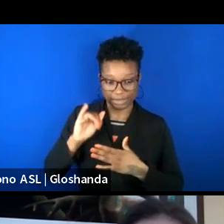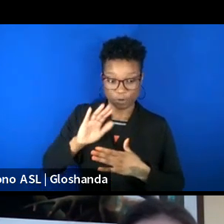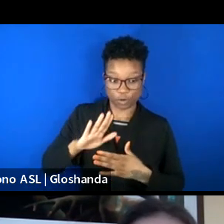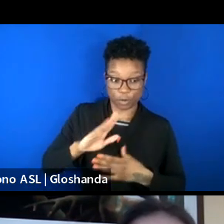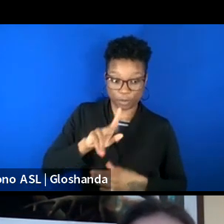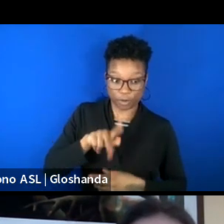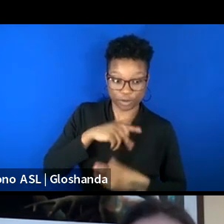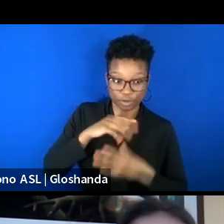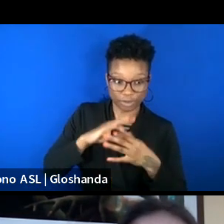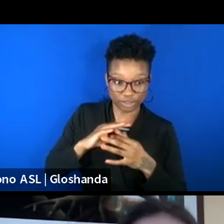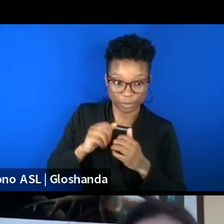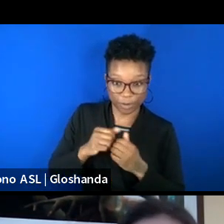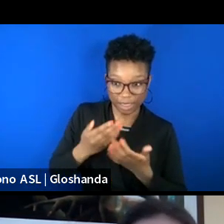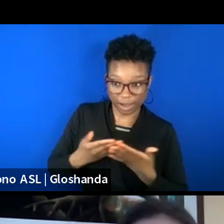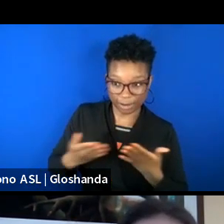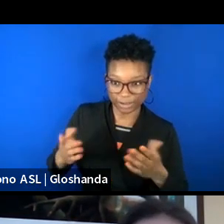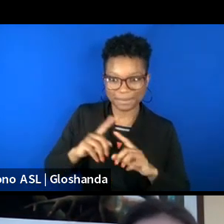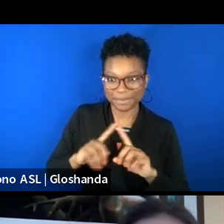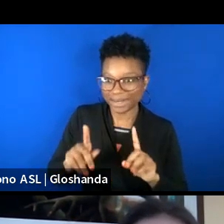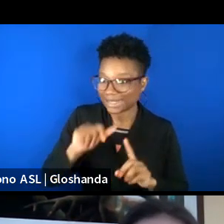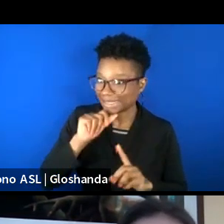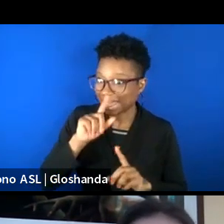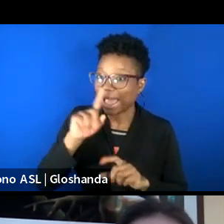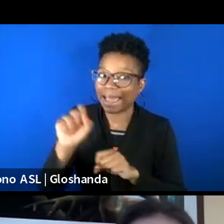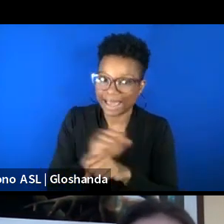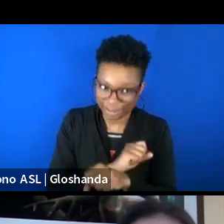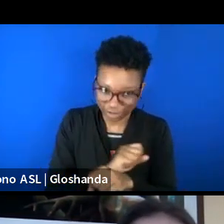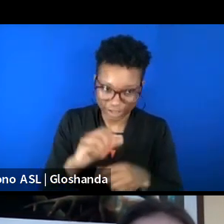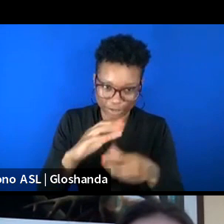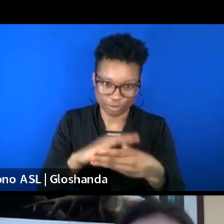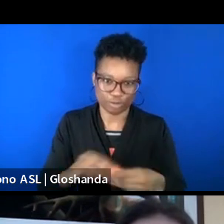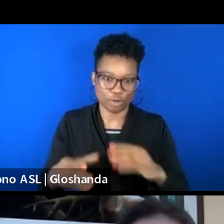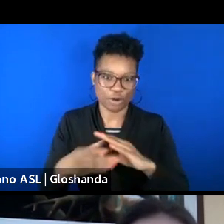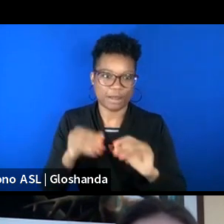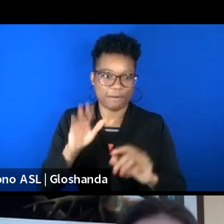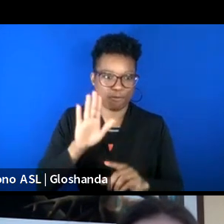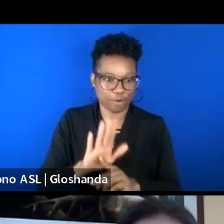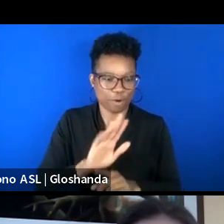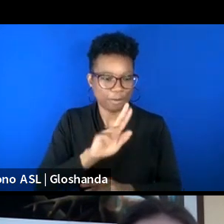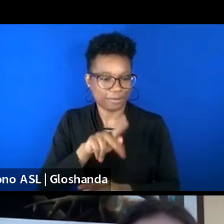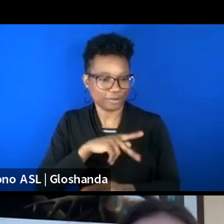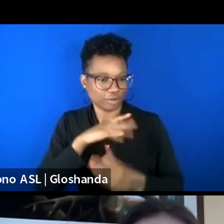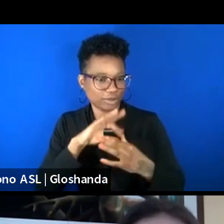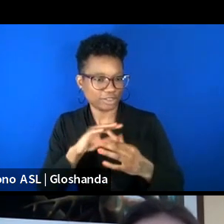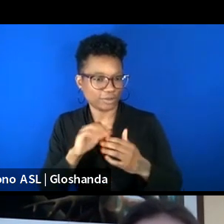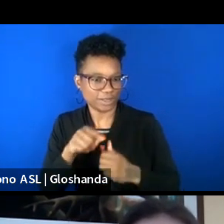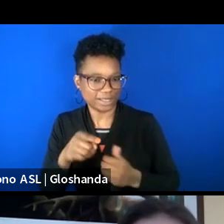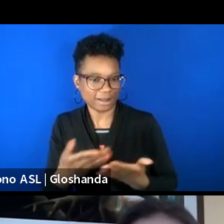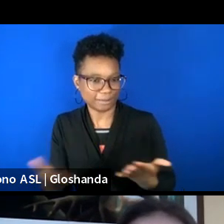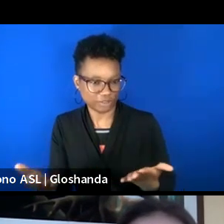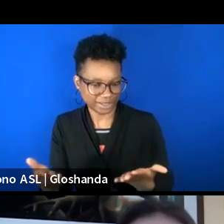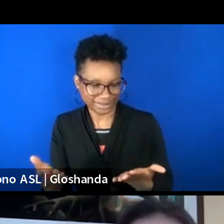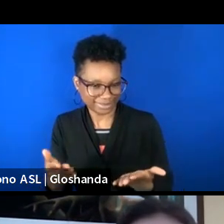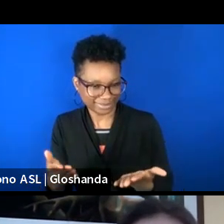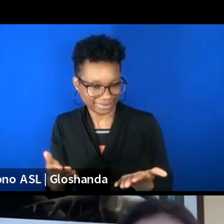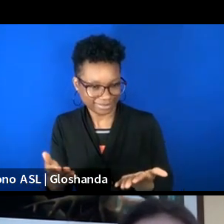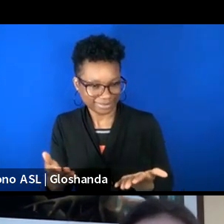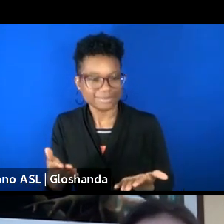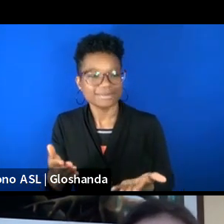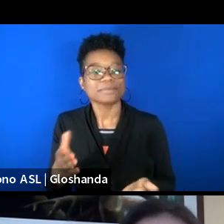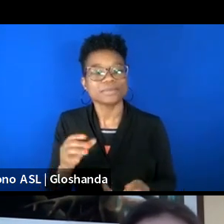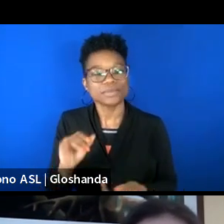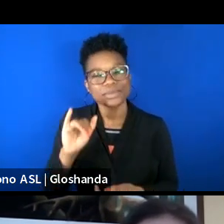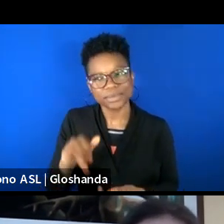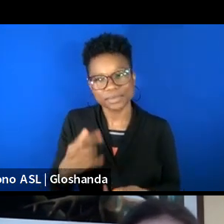not actually the story of your personal relationship with the object necessarily. And so that's a way of